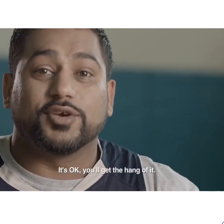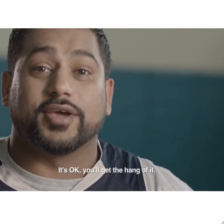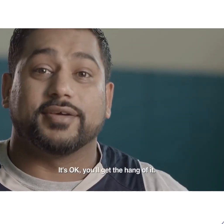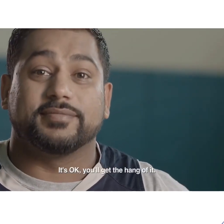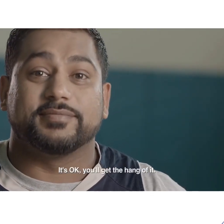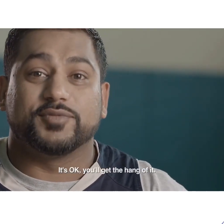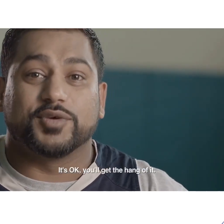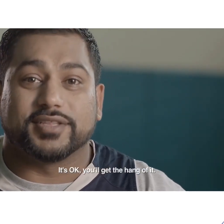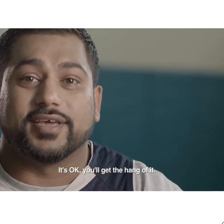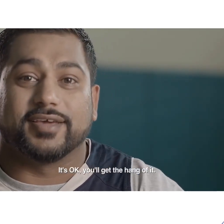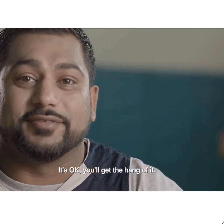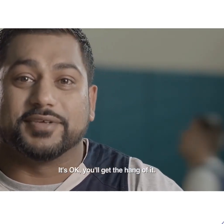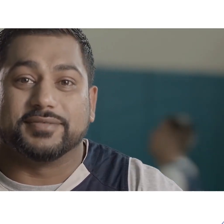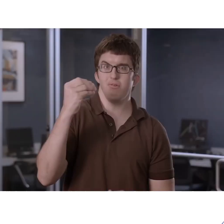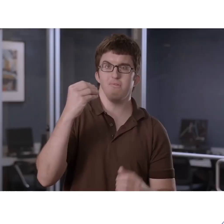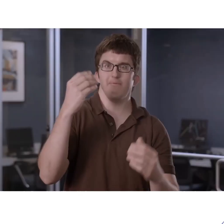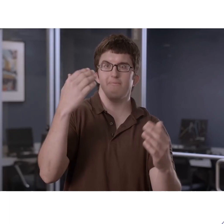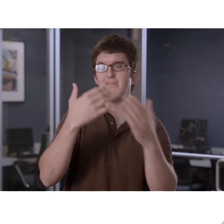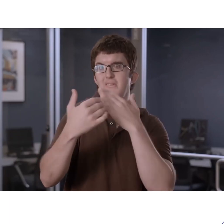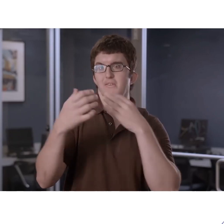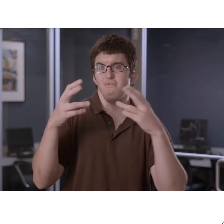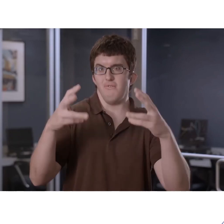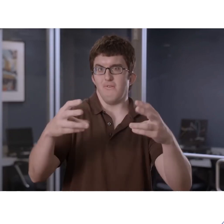It's okay. You'll get the hang of it.